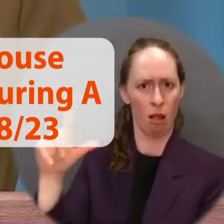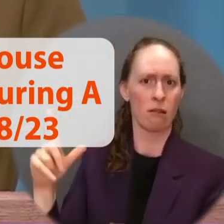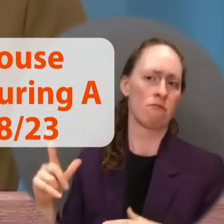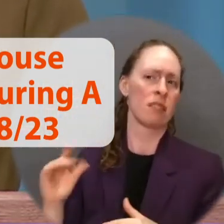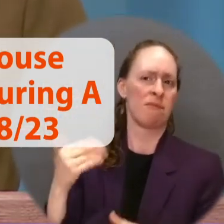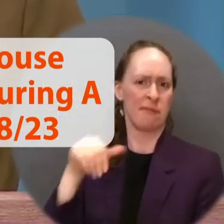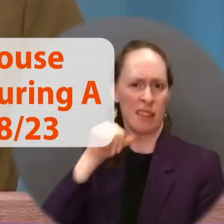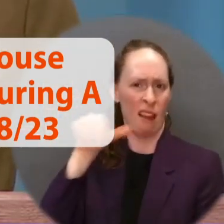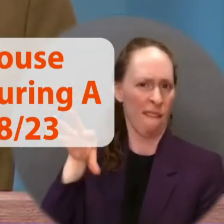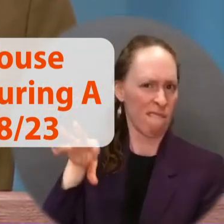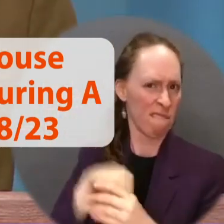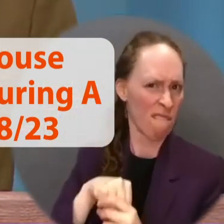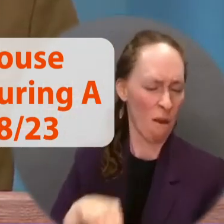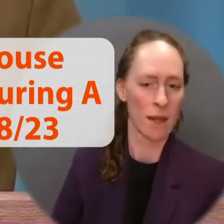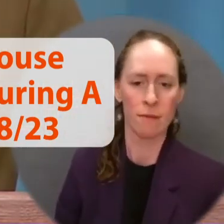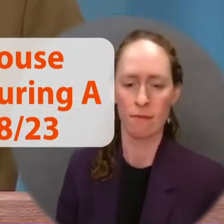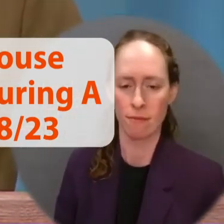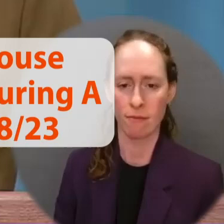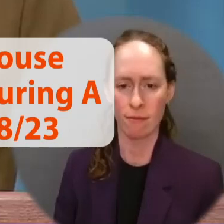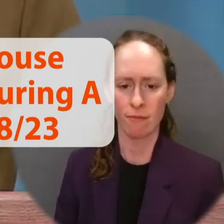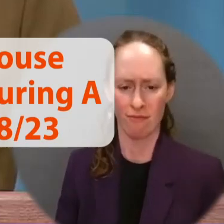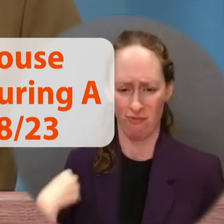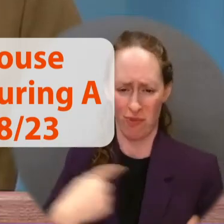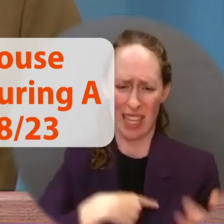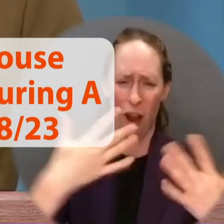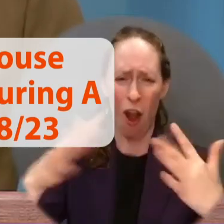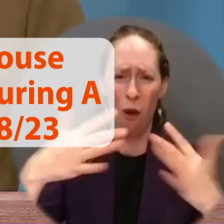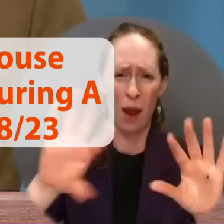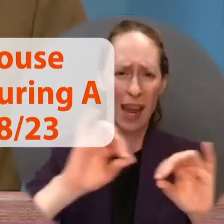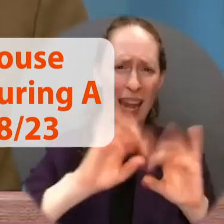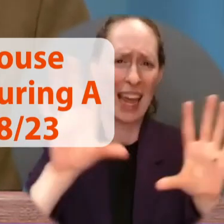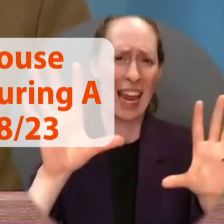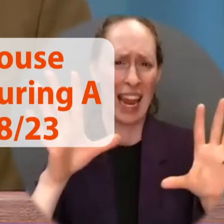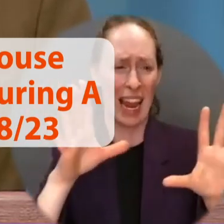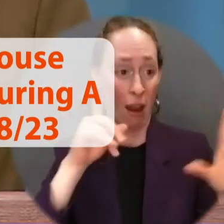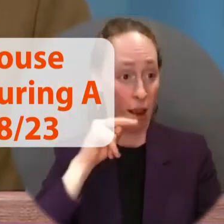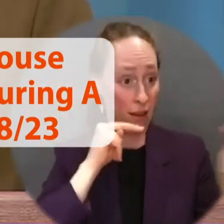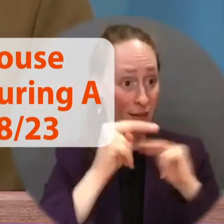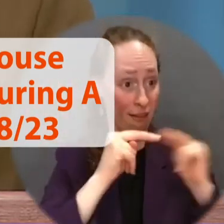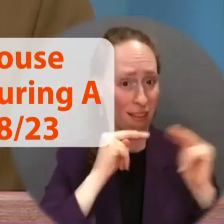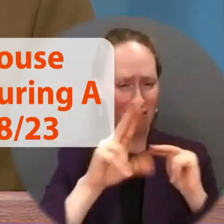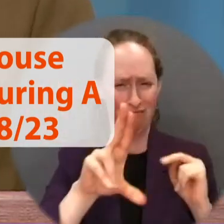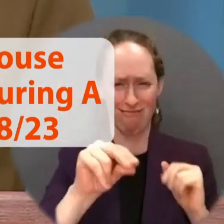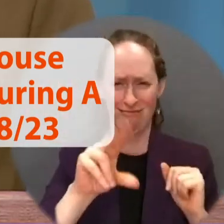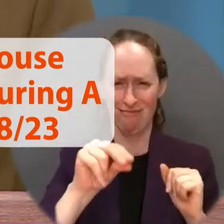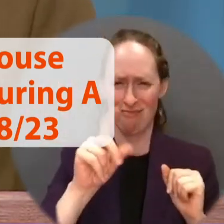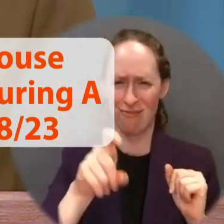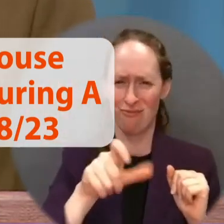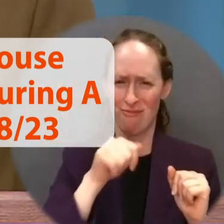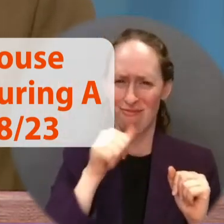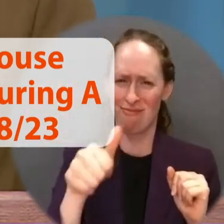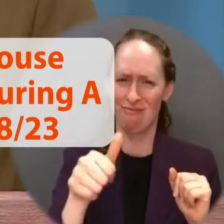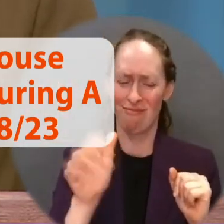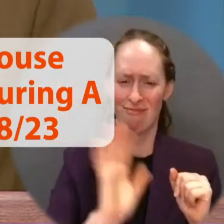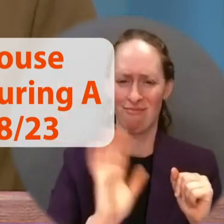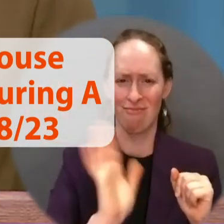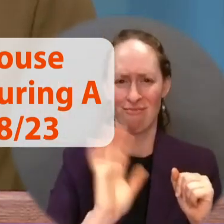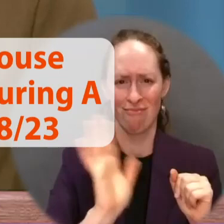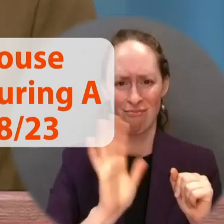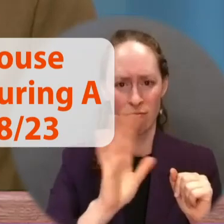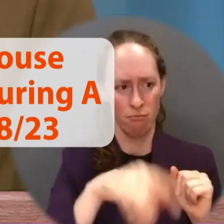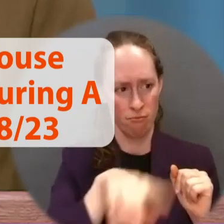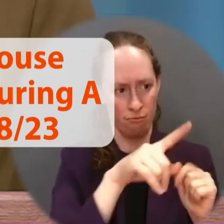There shouldn't be negotiations on the debt limit. This is something that they should get to regular order and get to work